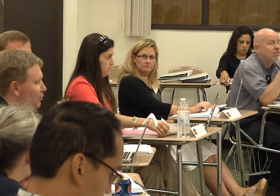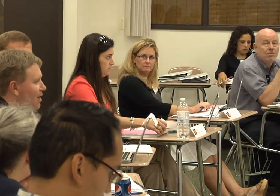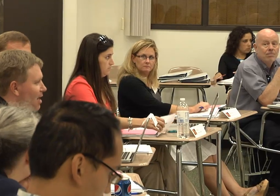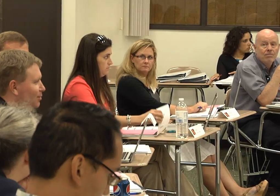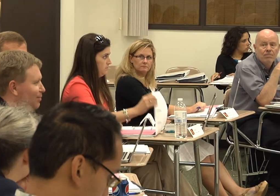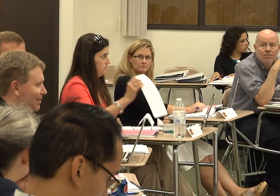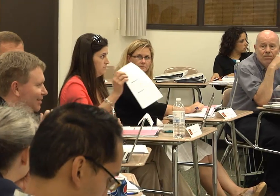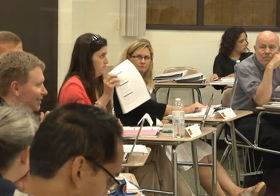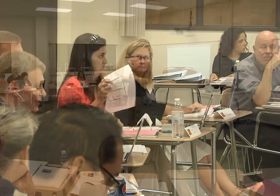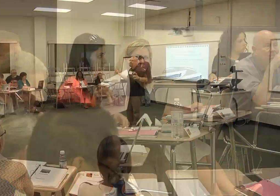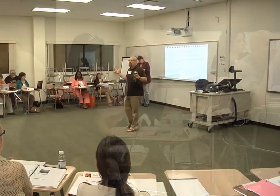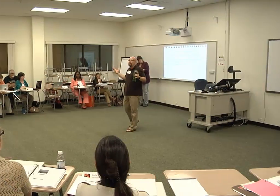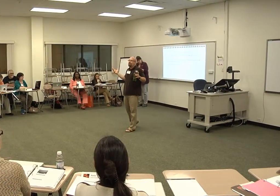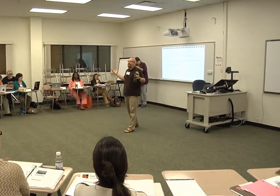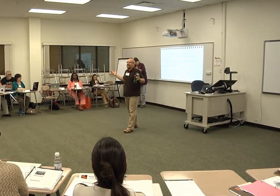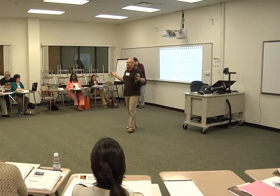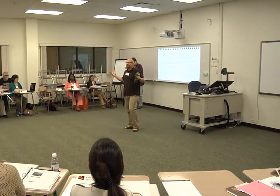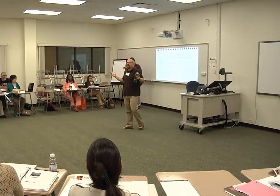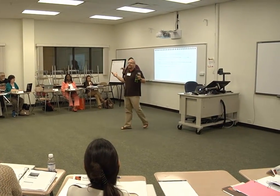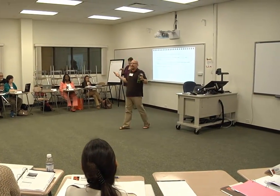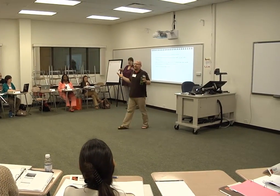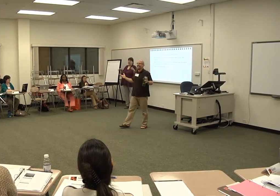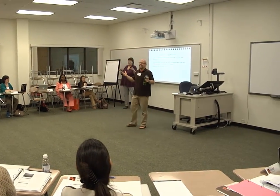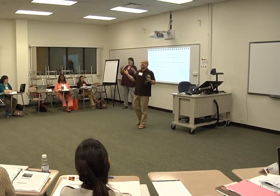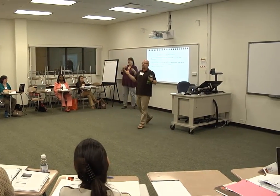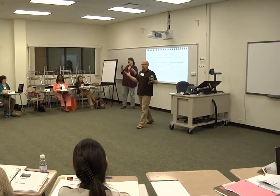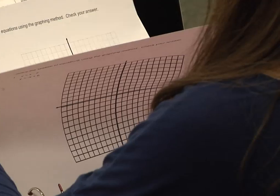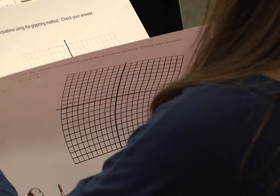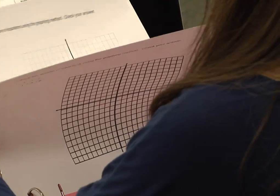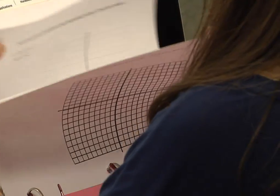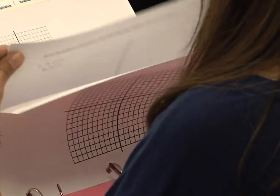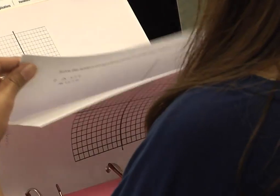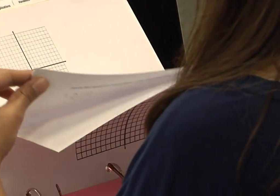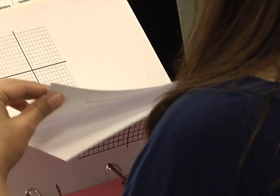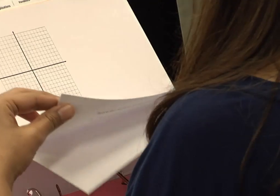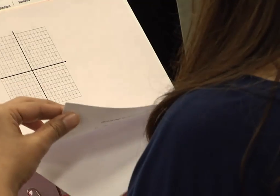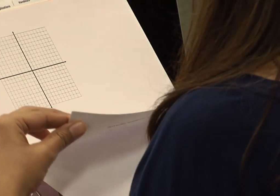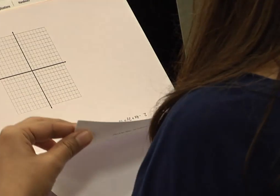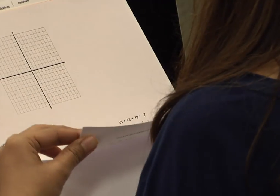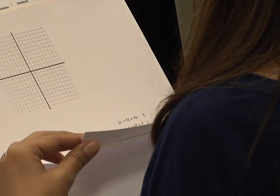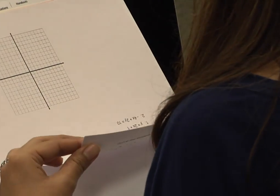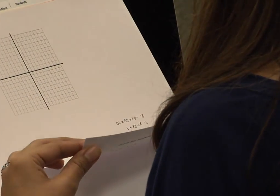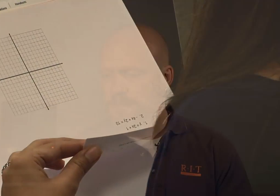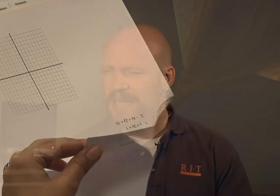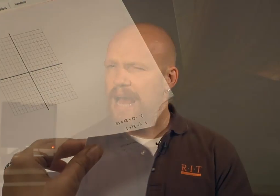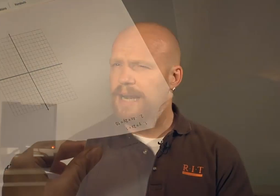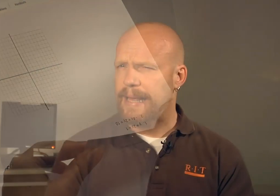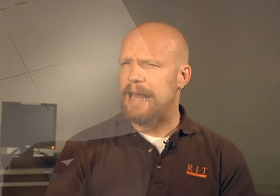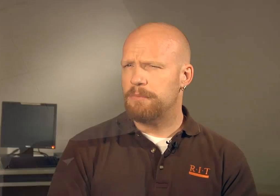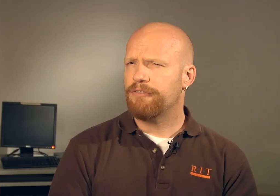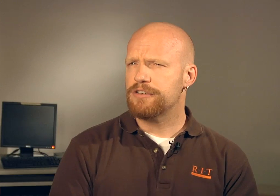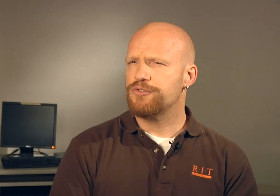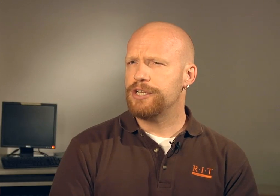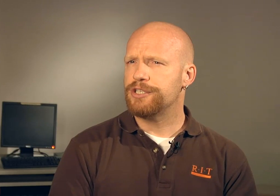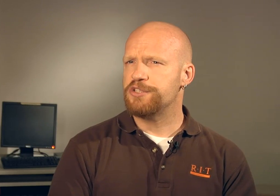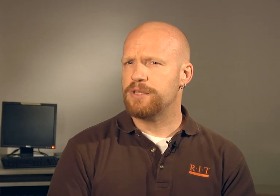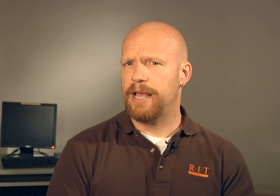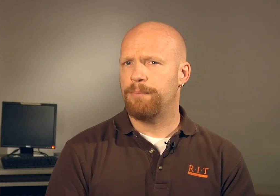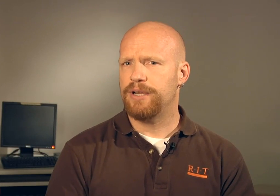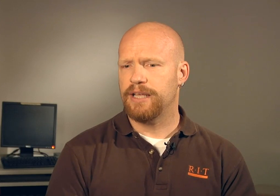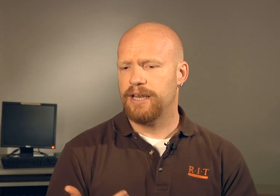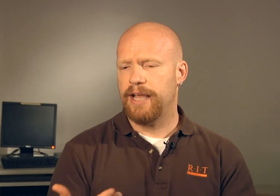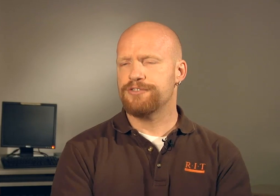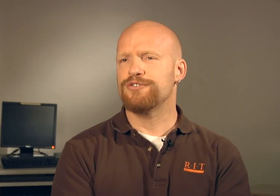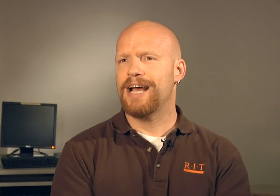Once we finish that, we'll talk about some of the frustrations, talk about what went well, some of the Khan Academy frustrations